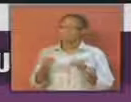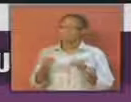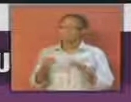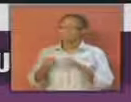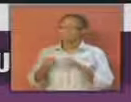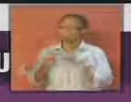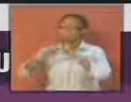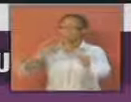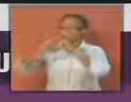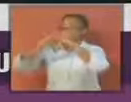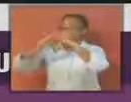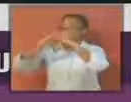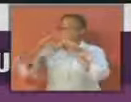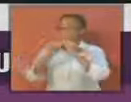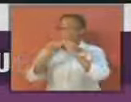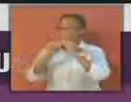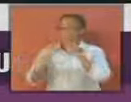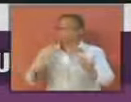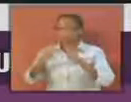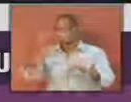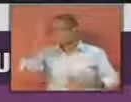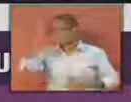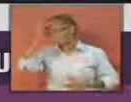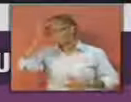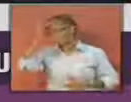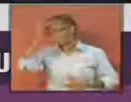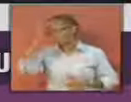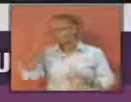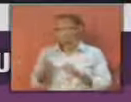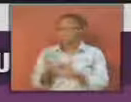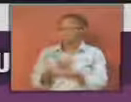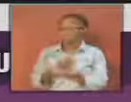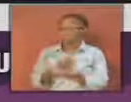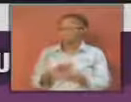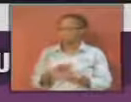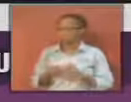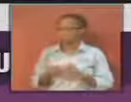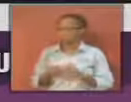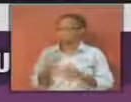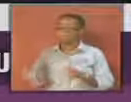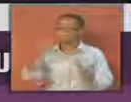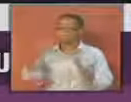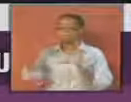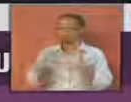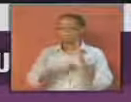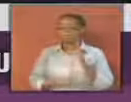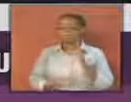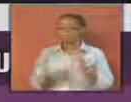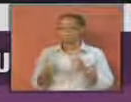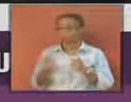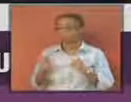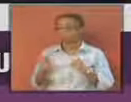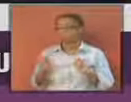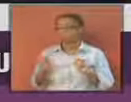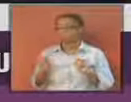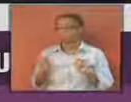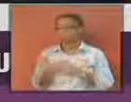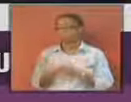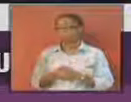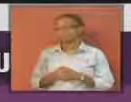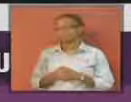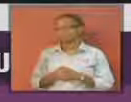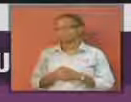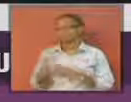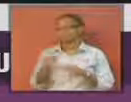don't appear to be declining as quickly as, let's say, the public, from the layman's perspective, would have expected. So can we get